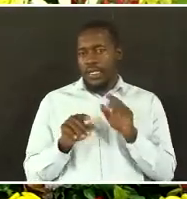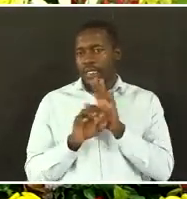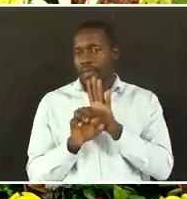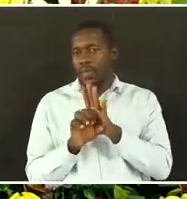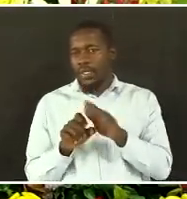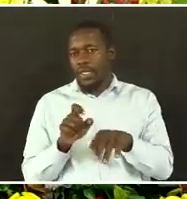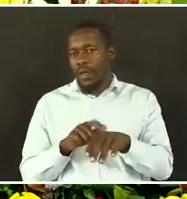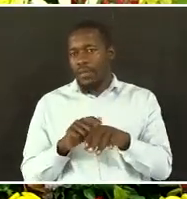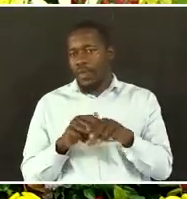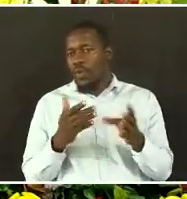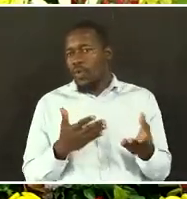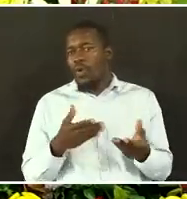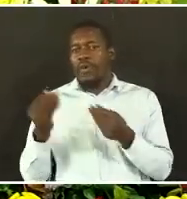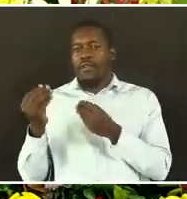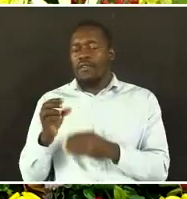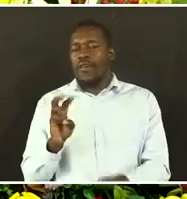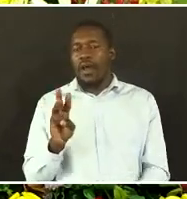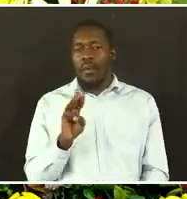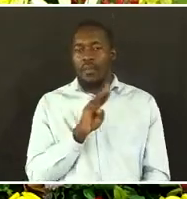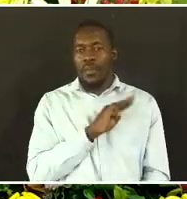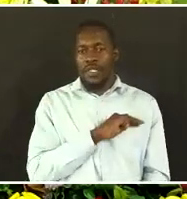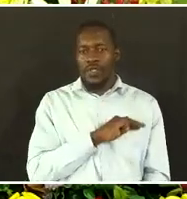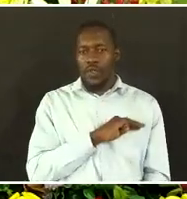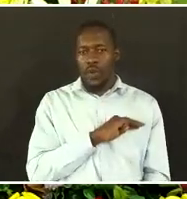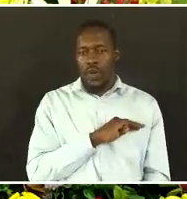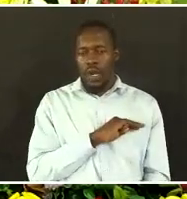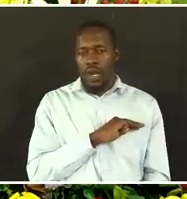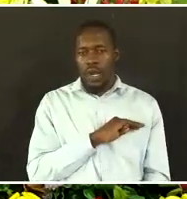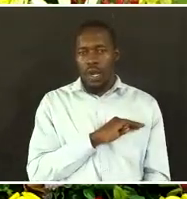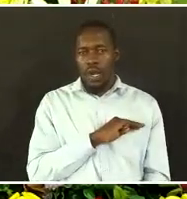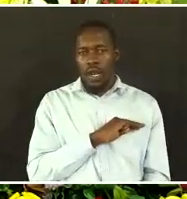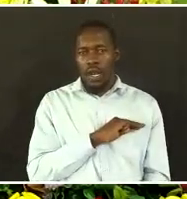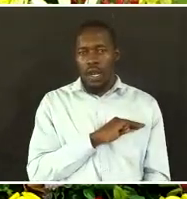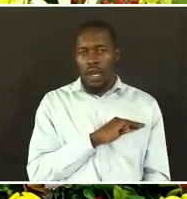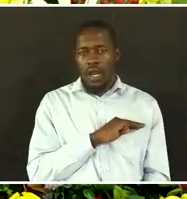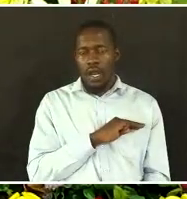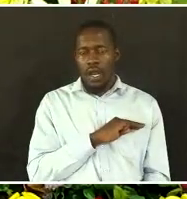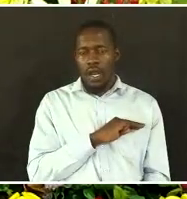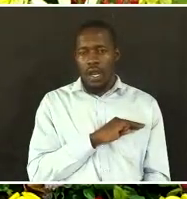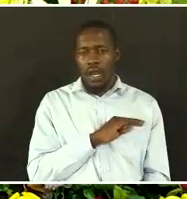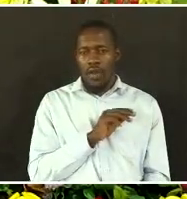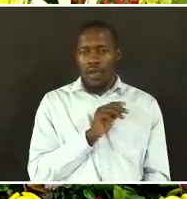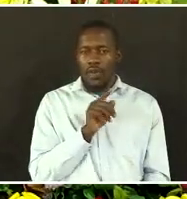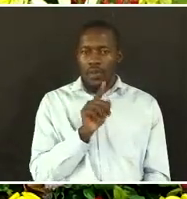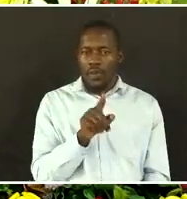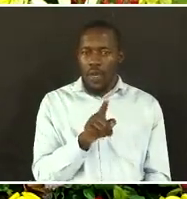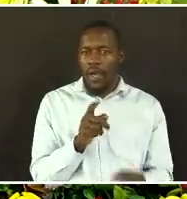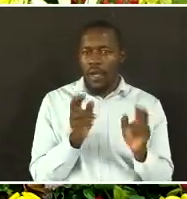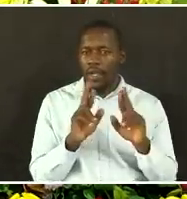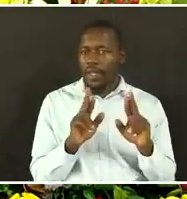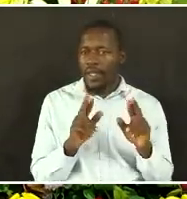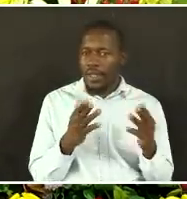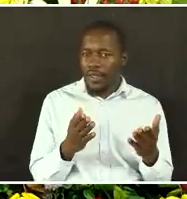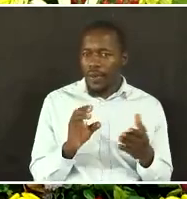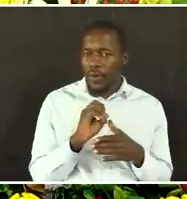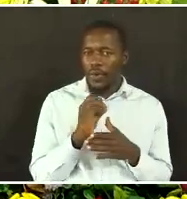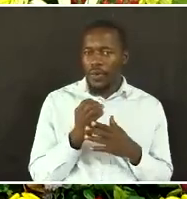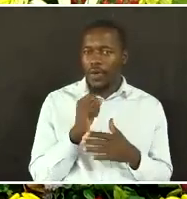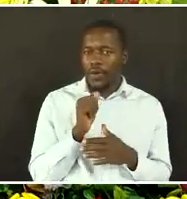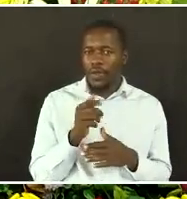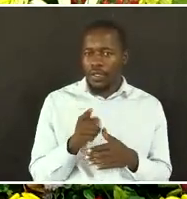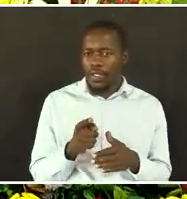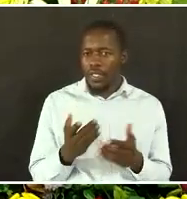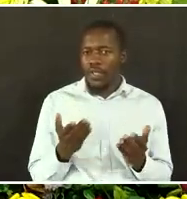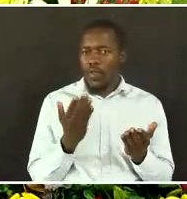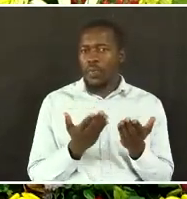are going for a particular mission. How is your heart? How are you? Eh? How are you presenting yourself to this person? You know, even